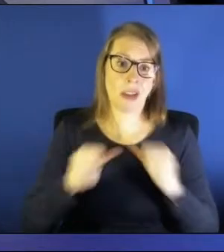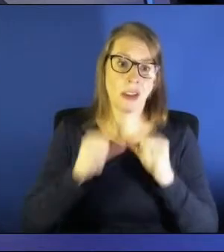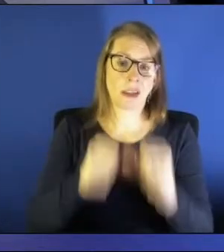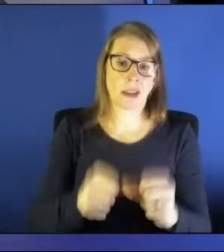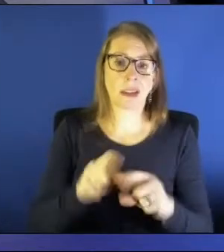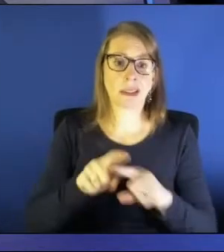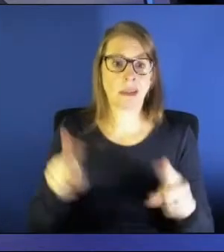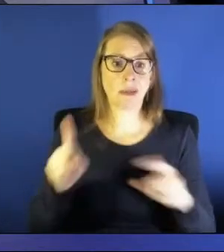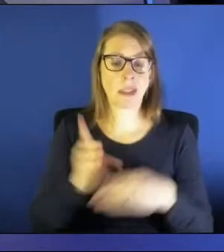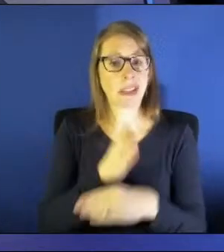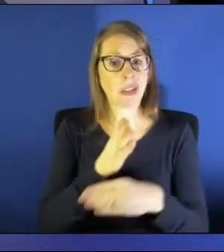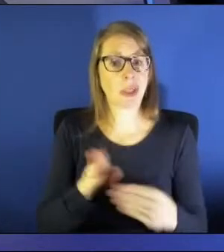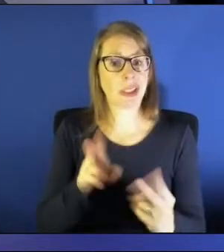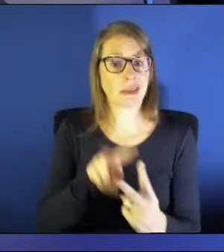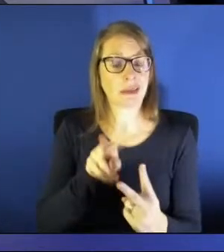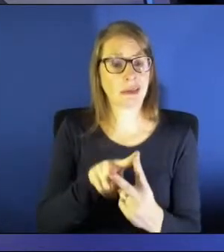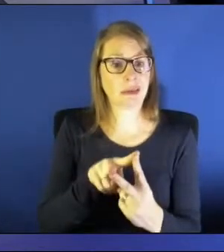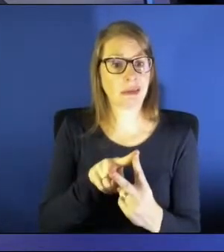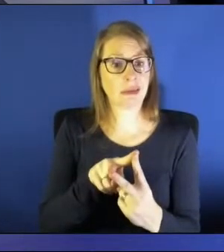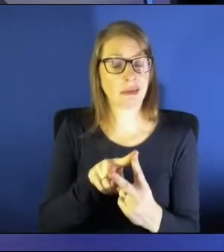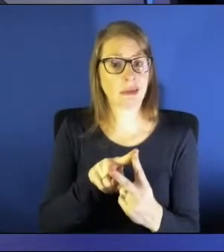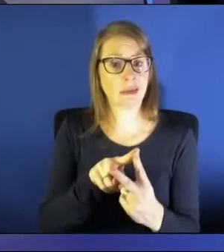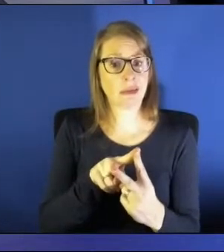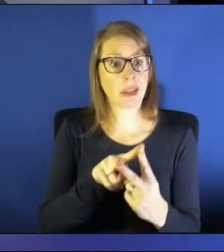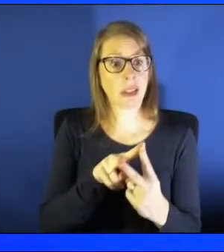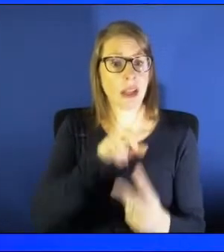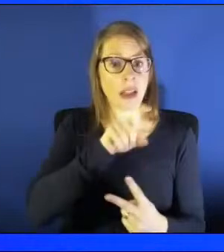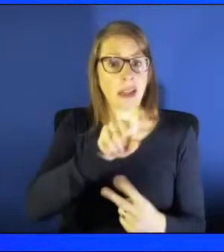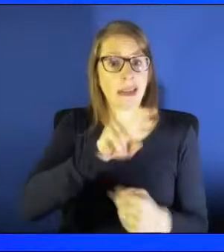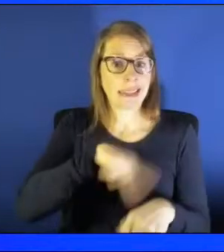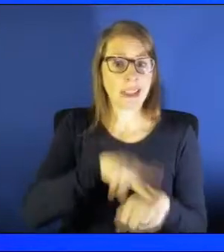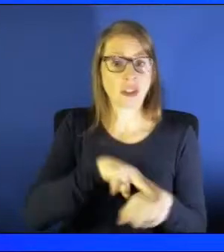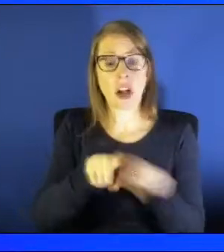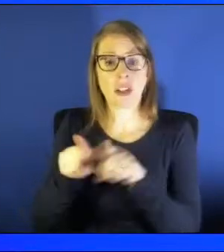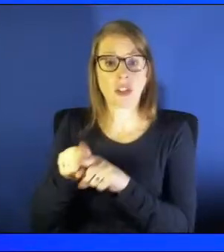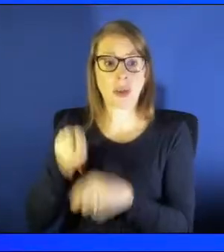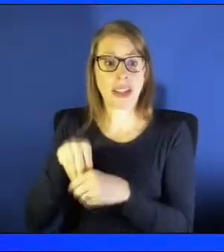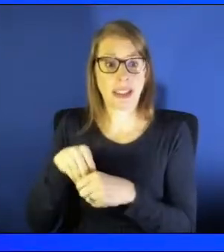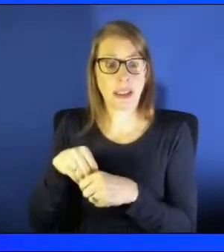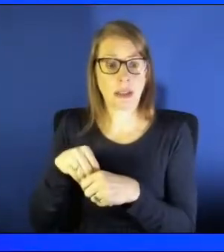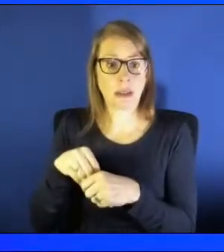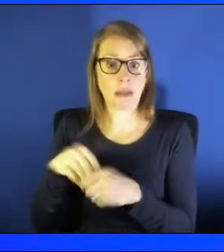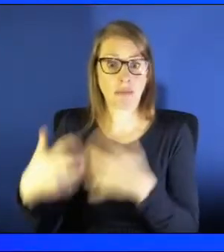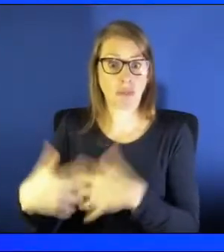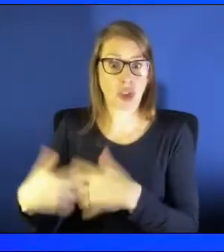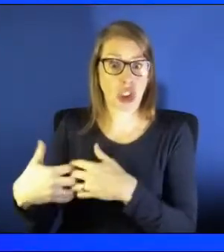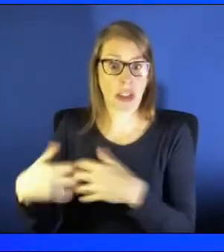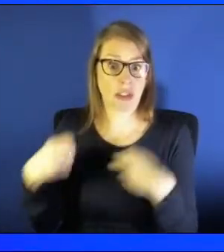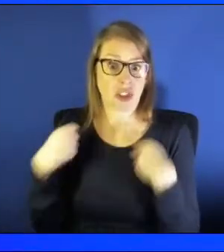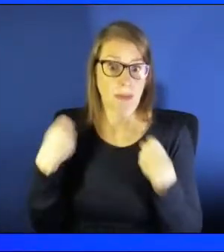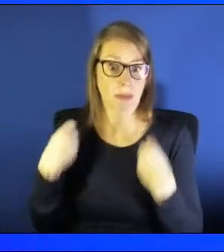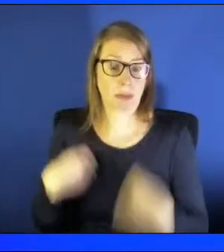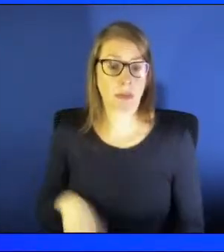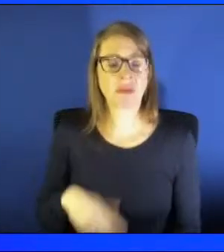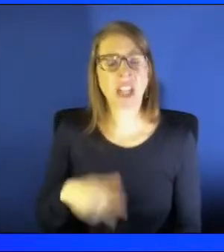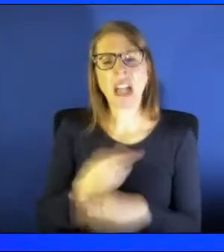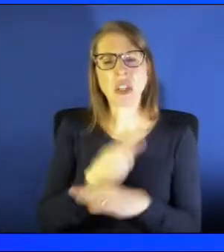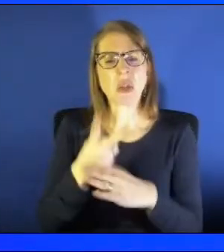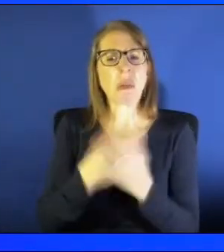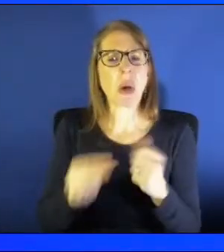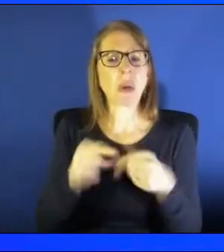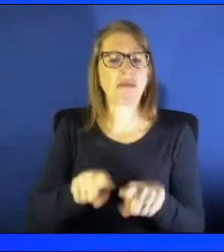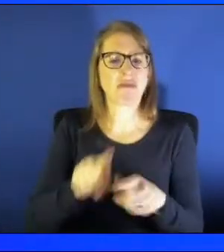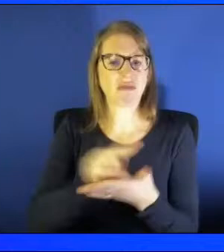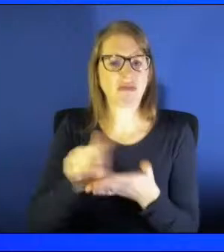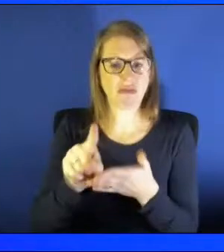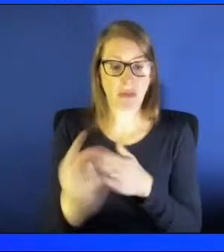for a marathon versus on a treadmill? Yeah, I utilize both. Really, especially during the week in the mornings, I